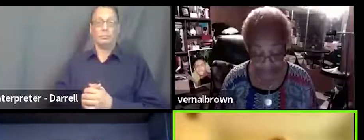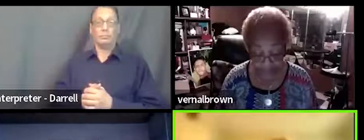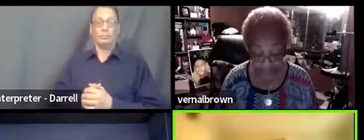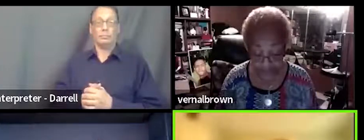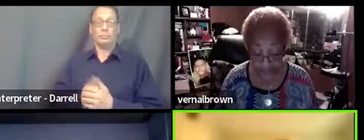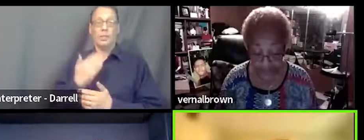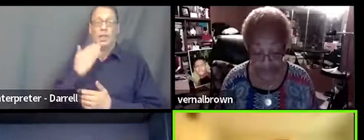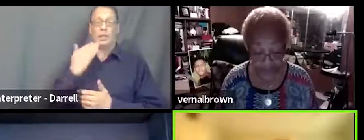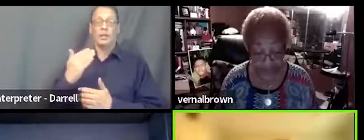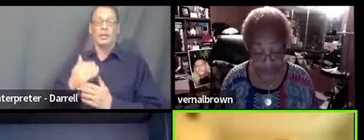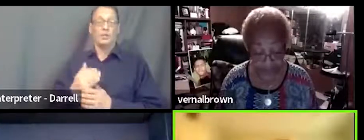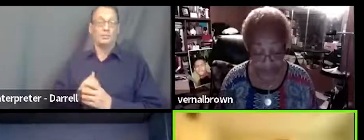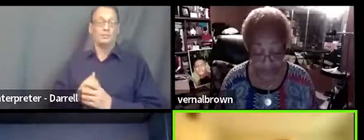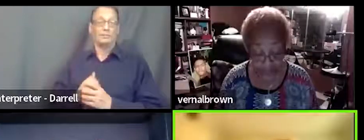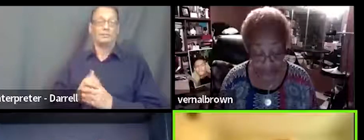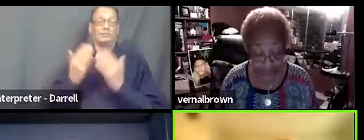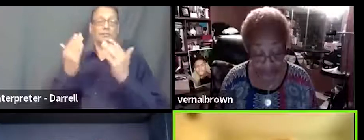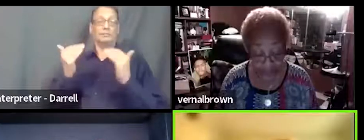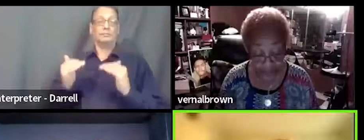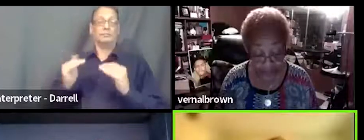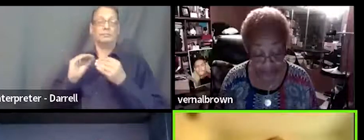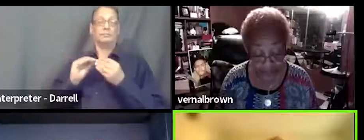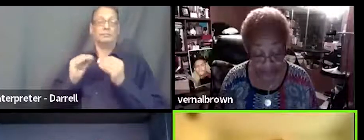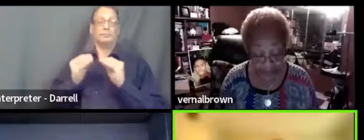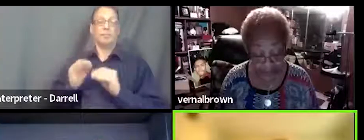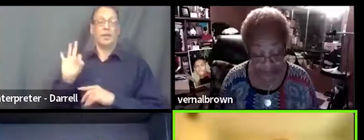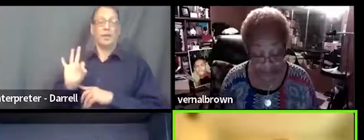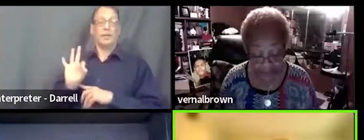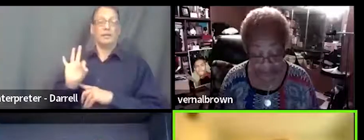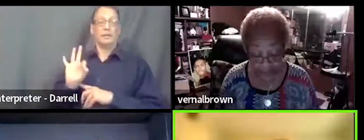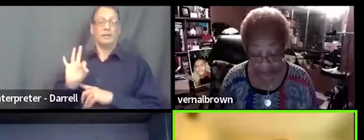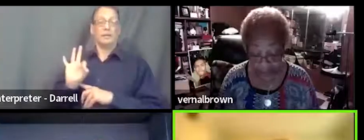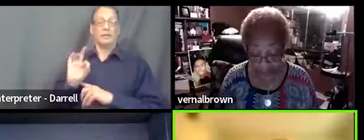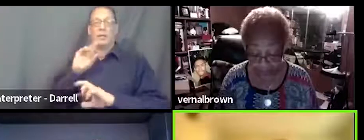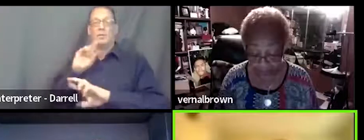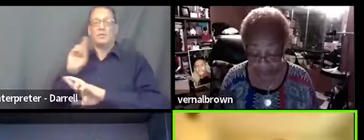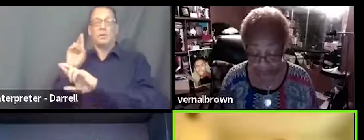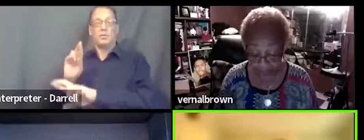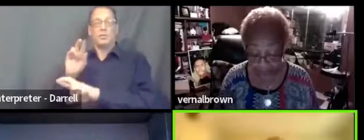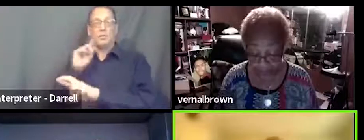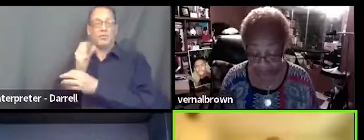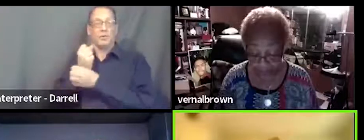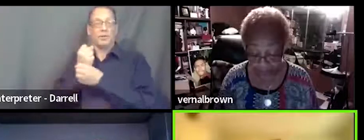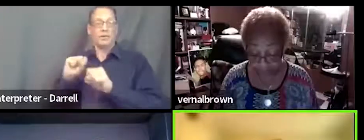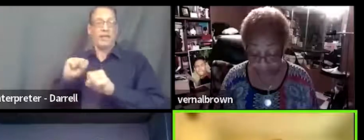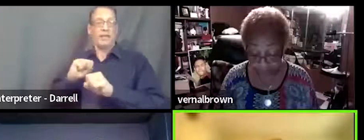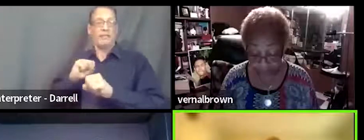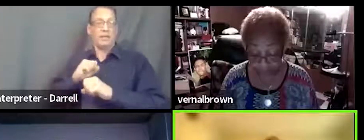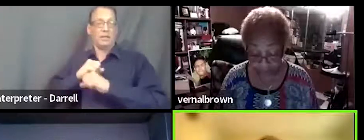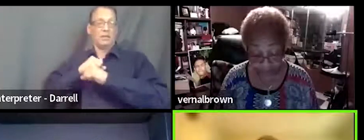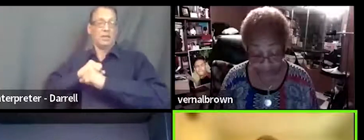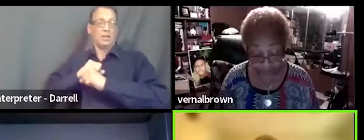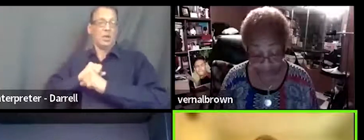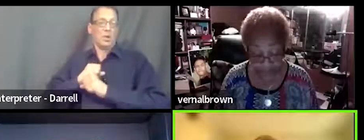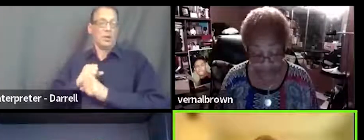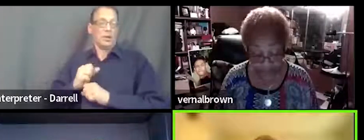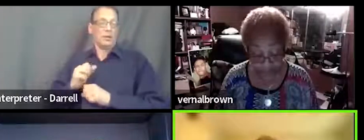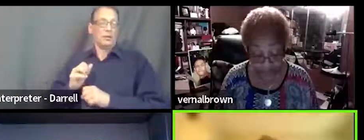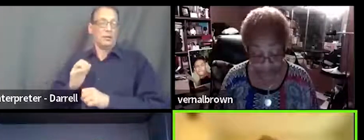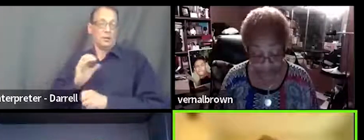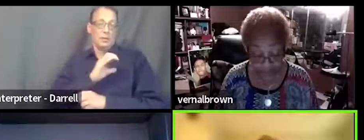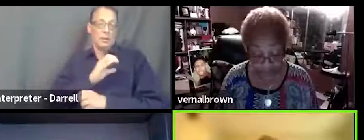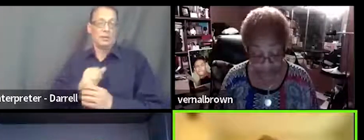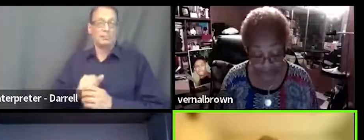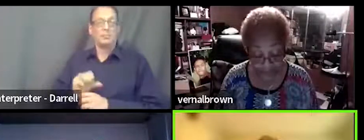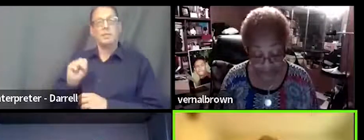Thank you. Seeing none, we can move on to item number 9, which is the report of the Safety and Security Committee, and Commissioner Simmons